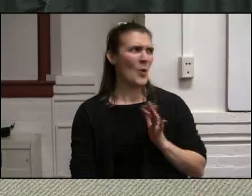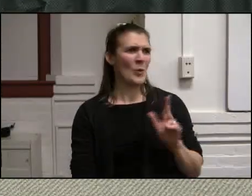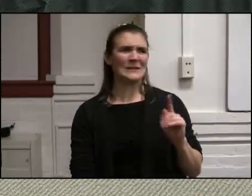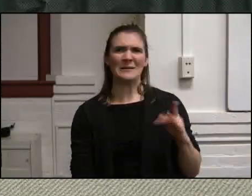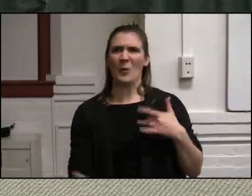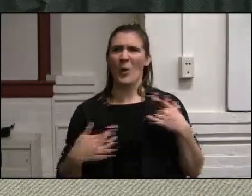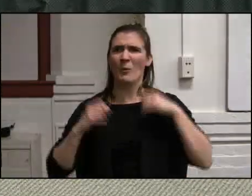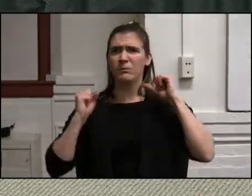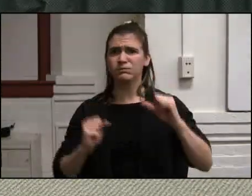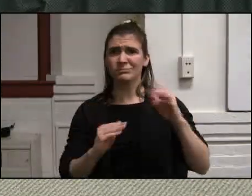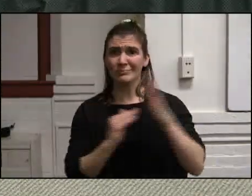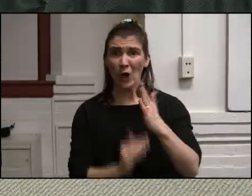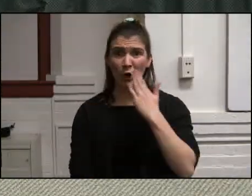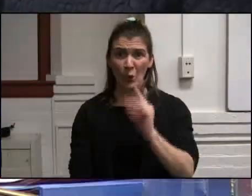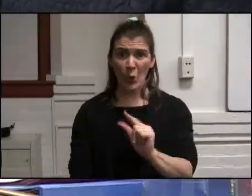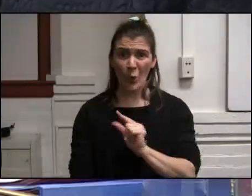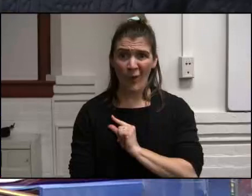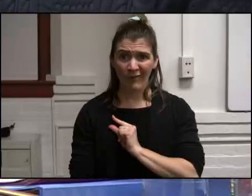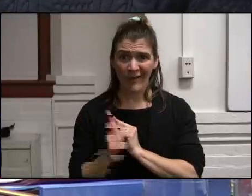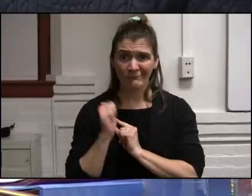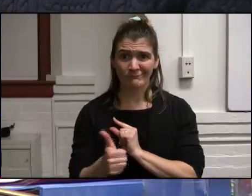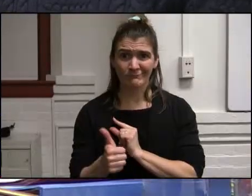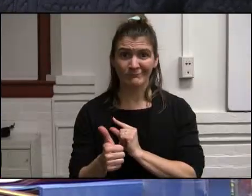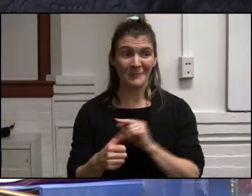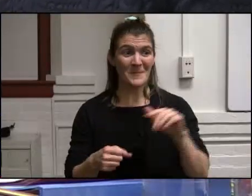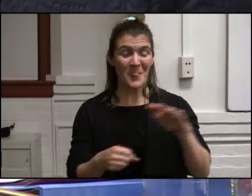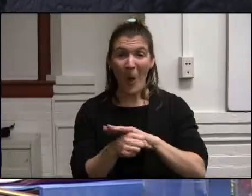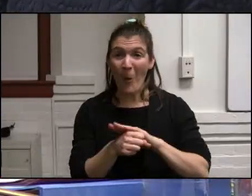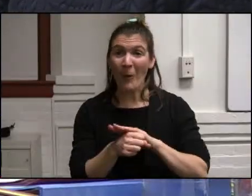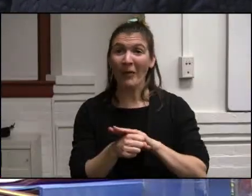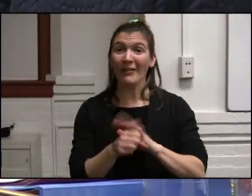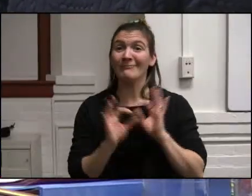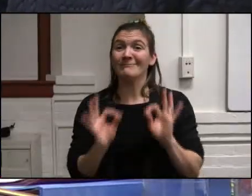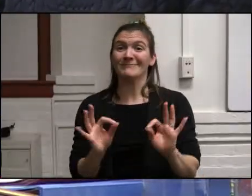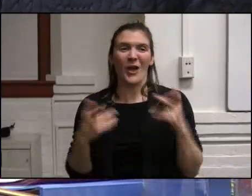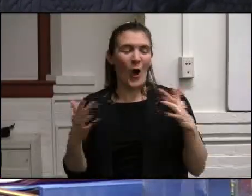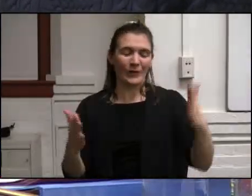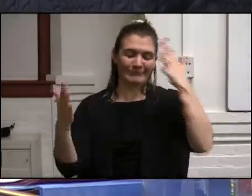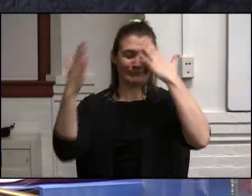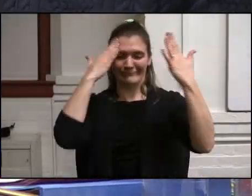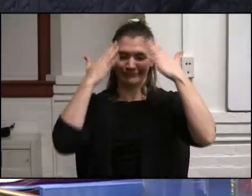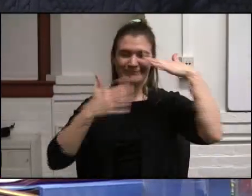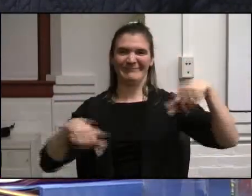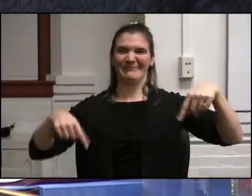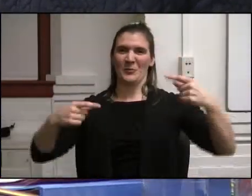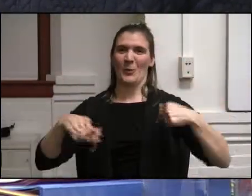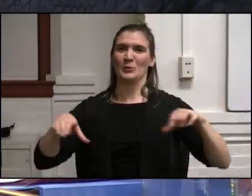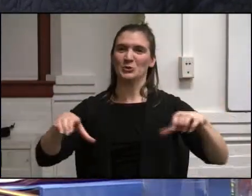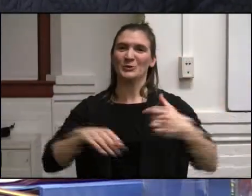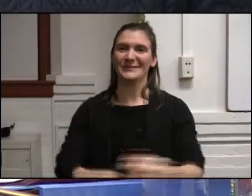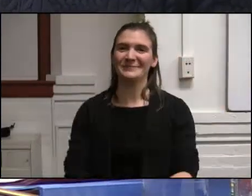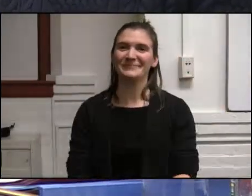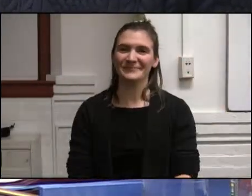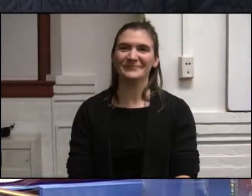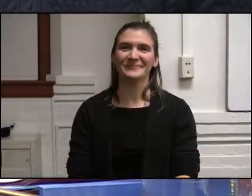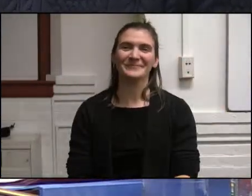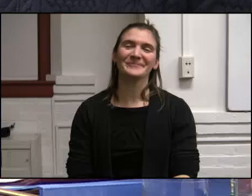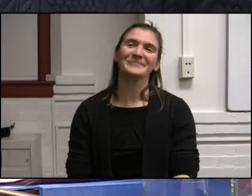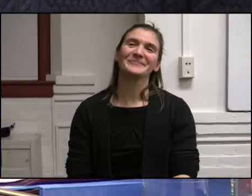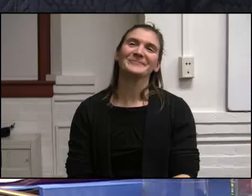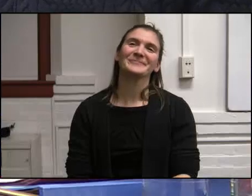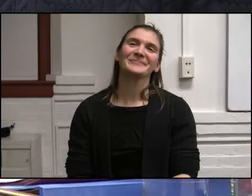a well-qualified and a local person who's already very familiar with what we're going through.